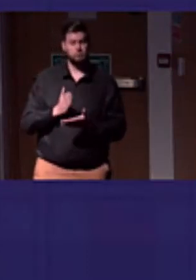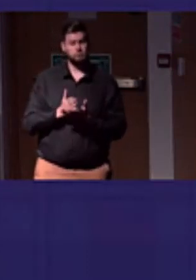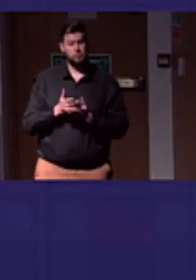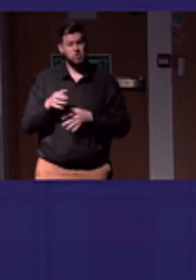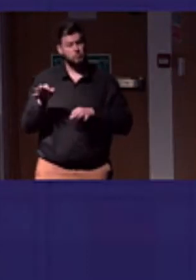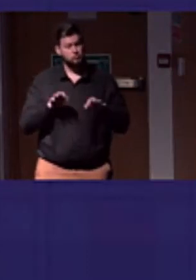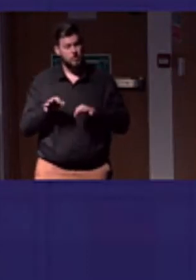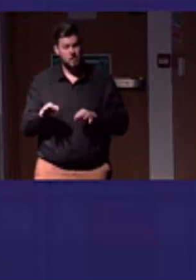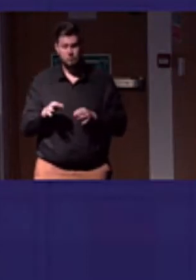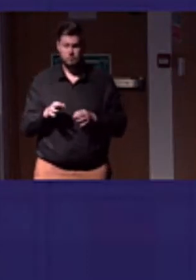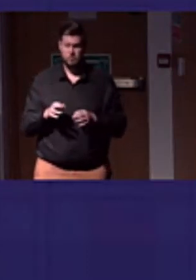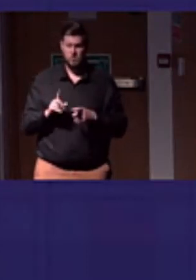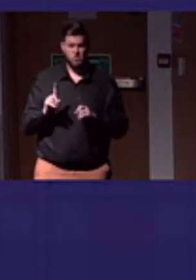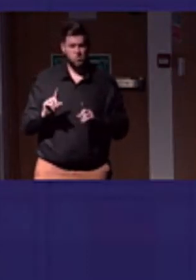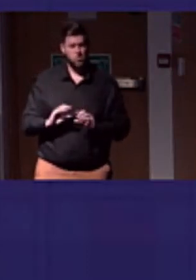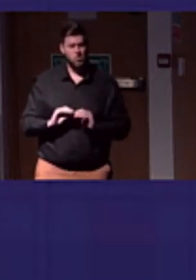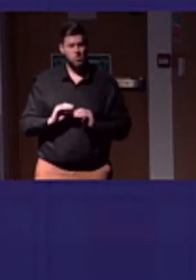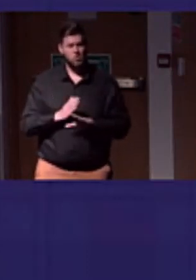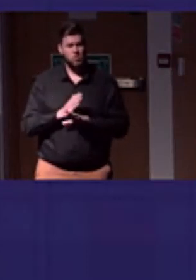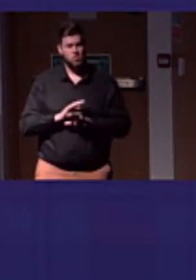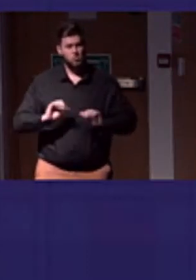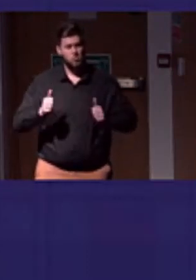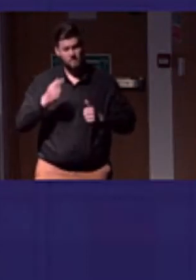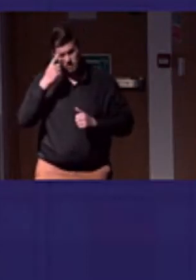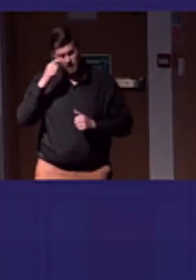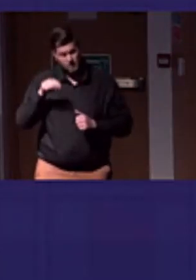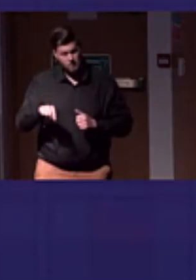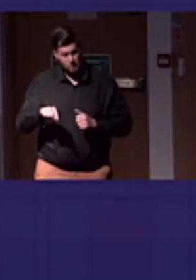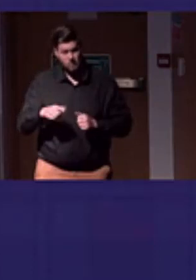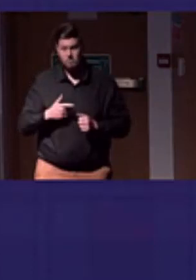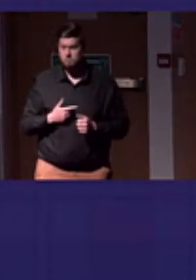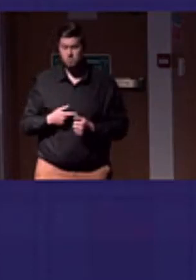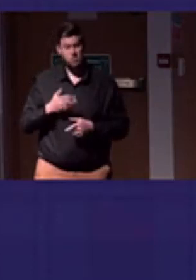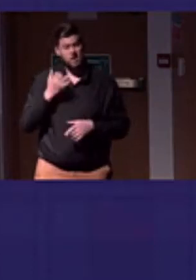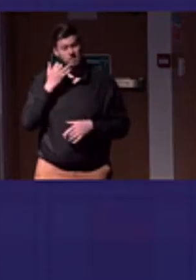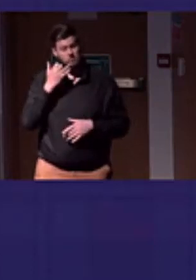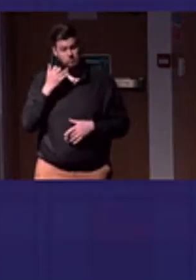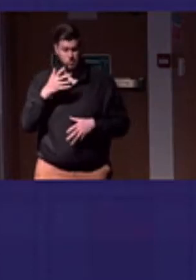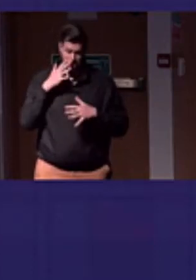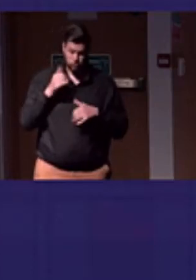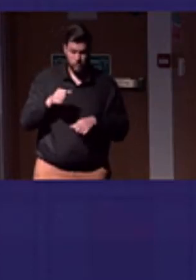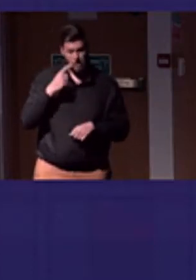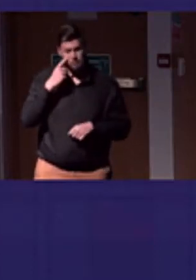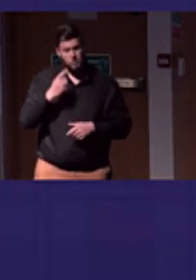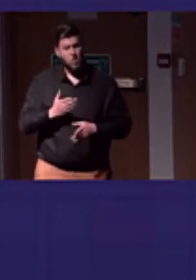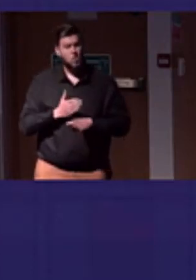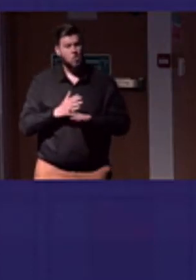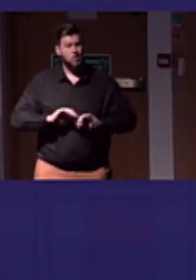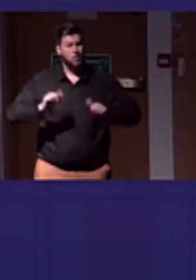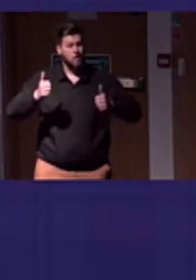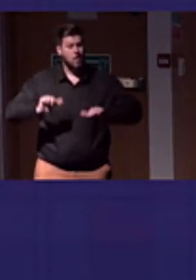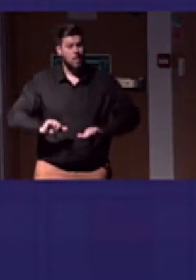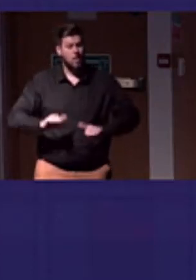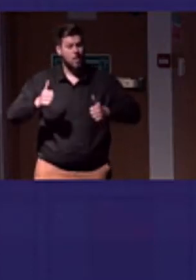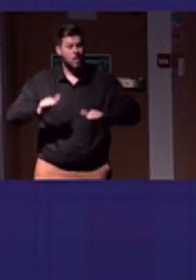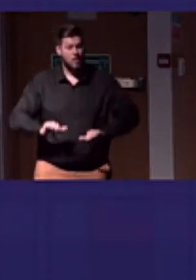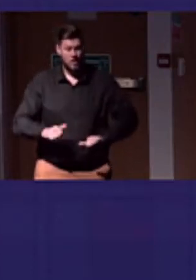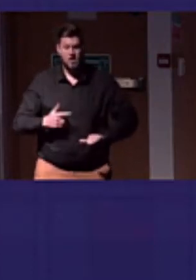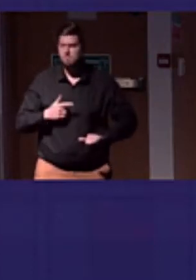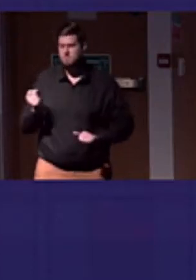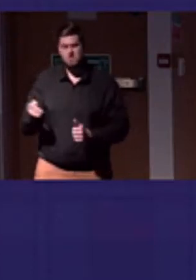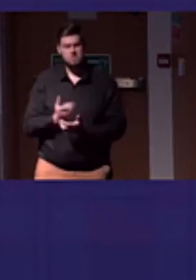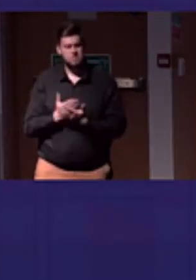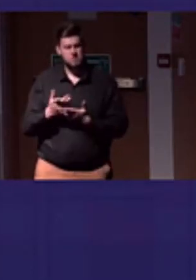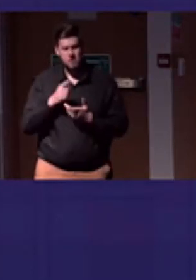a daily check-in with yourself for what works. Here are mine, and I'm very clear about sharing them with everybody so they